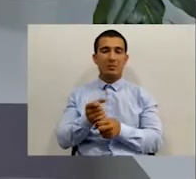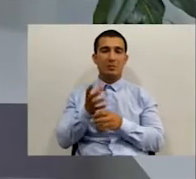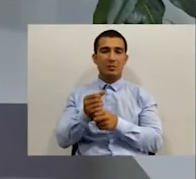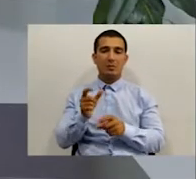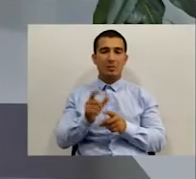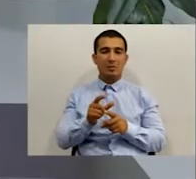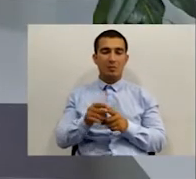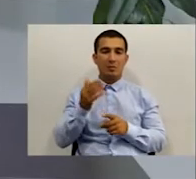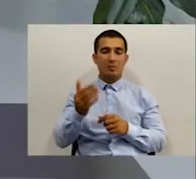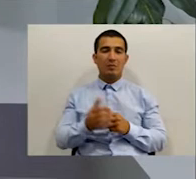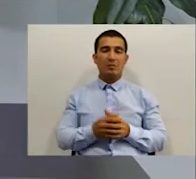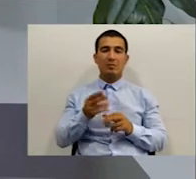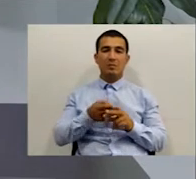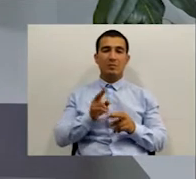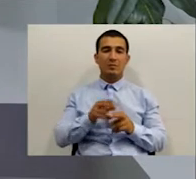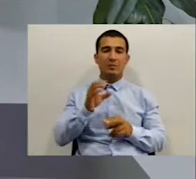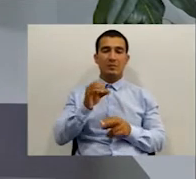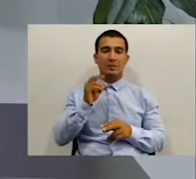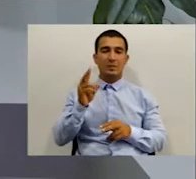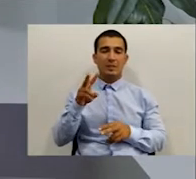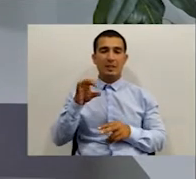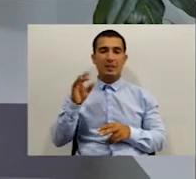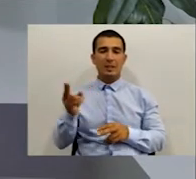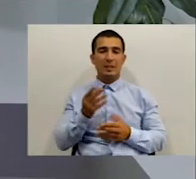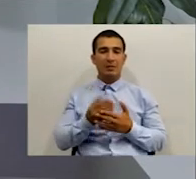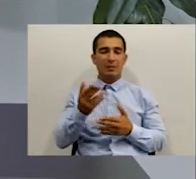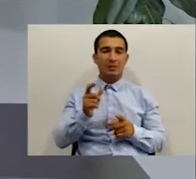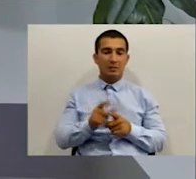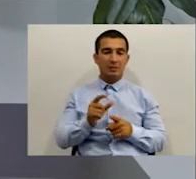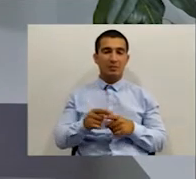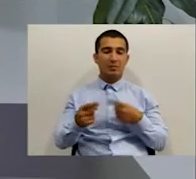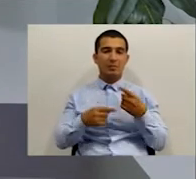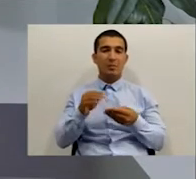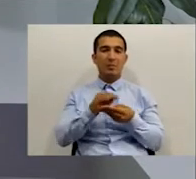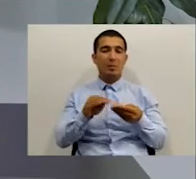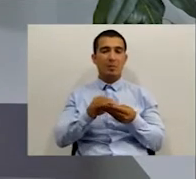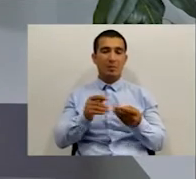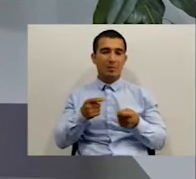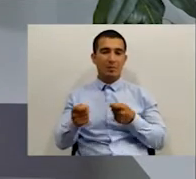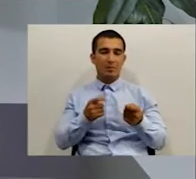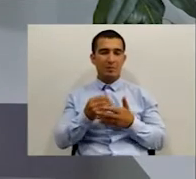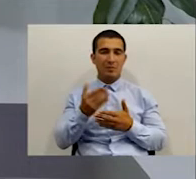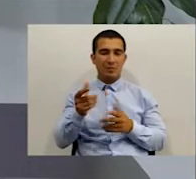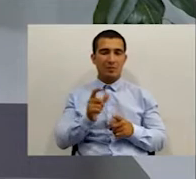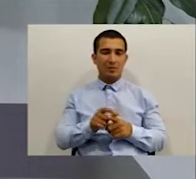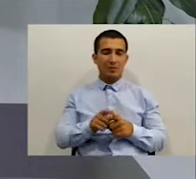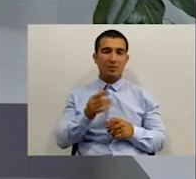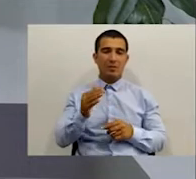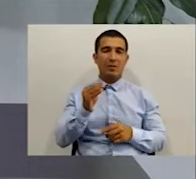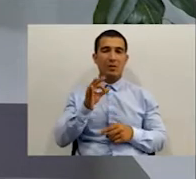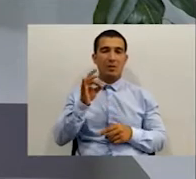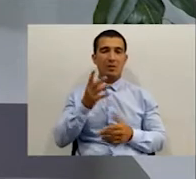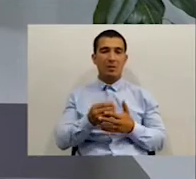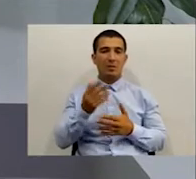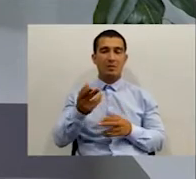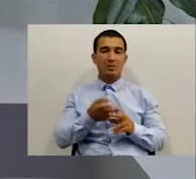jarayonlarni qisqartirib yozishimiz uchun qo'llaniladigan operator, ya'ni siklik operator deyiladi. Takrorlanish operatori deyiladi.